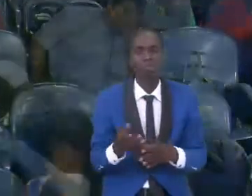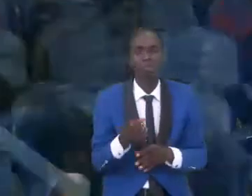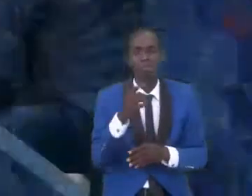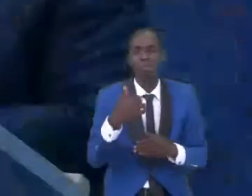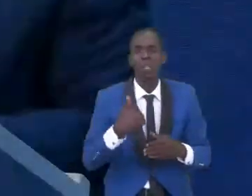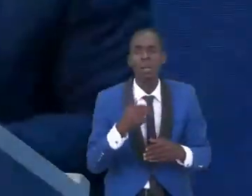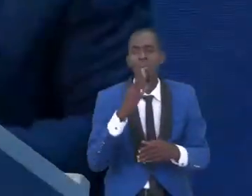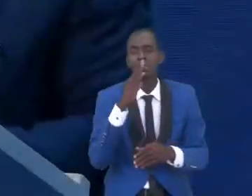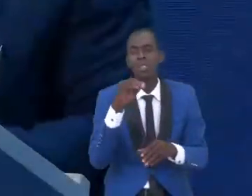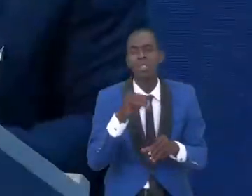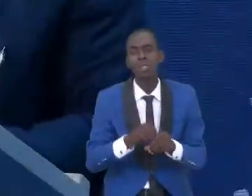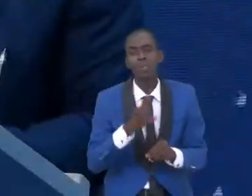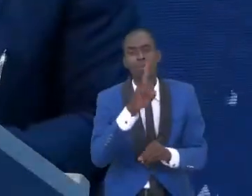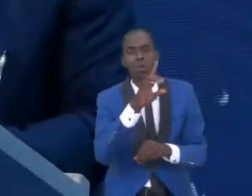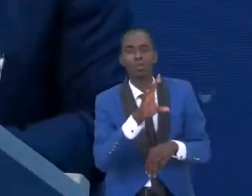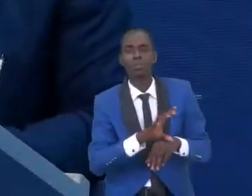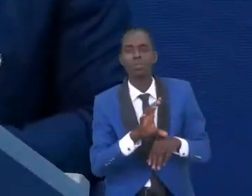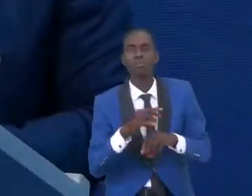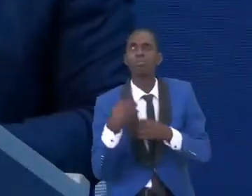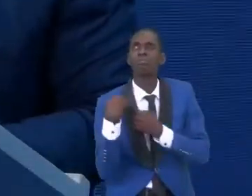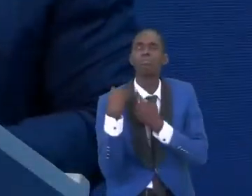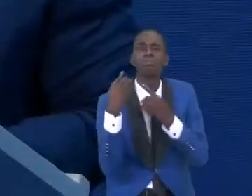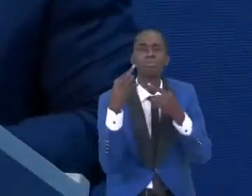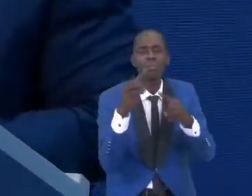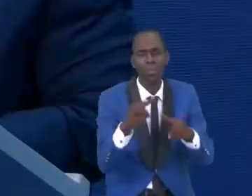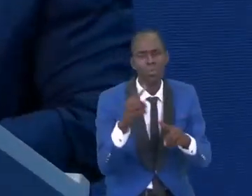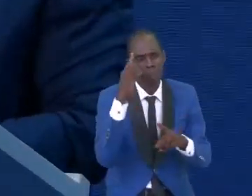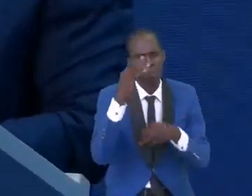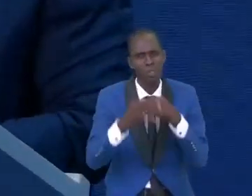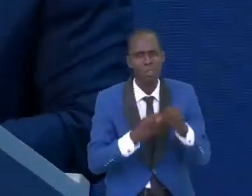to experience wonders of healing,